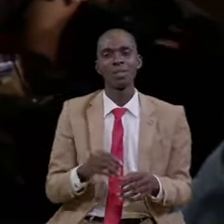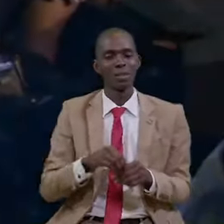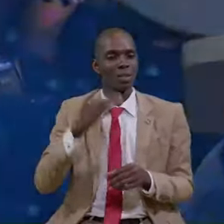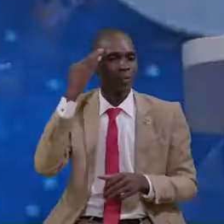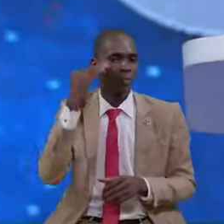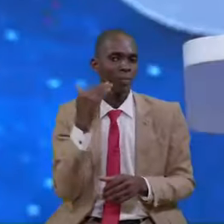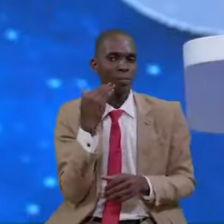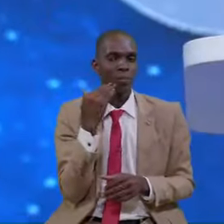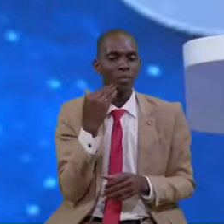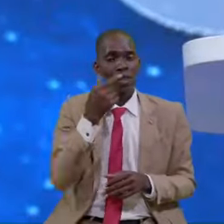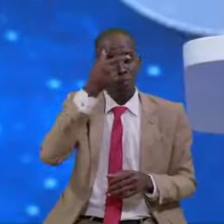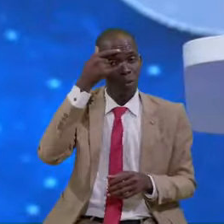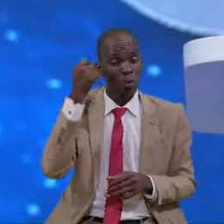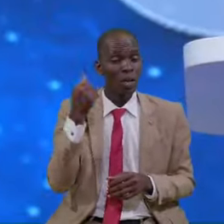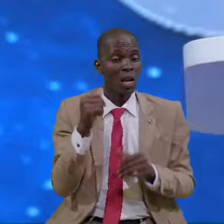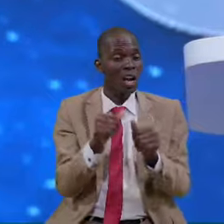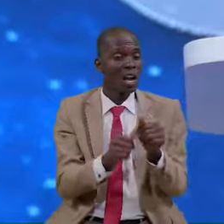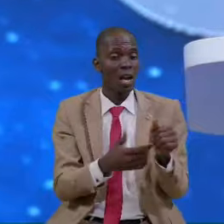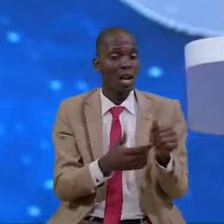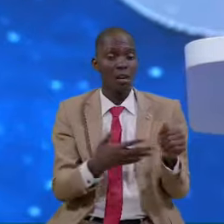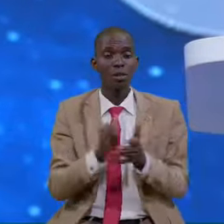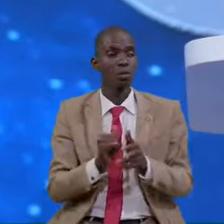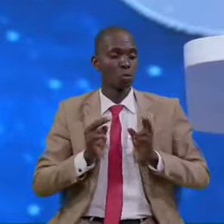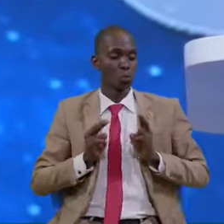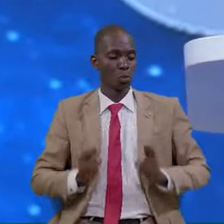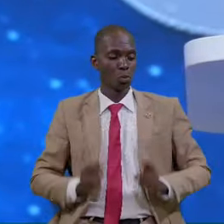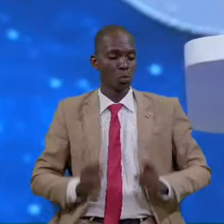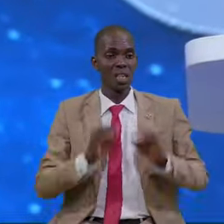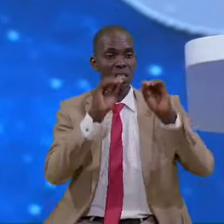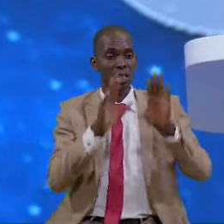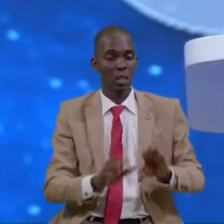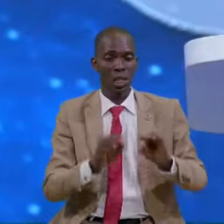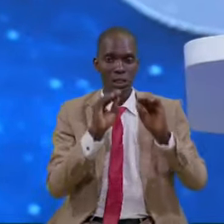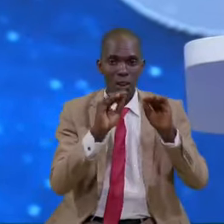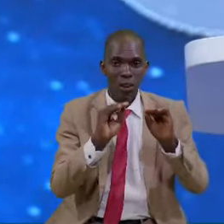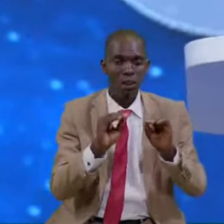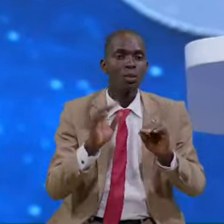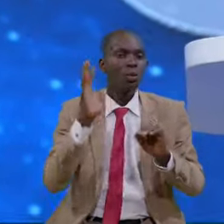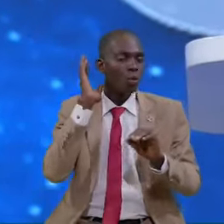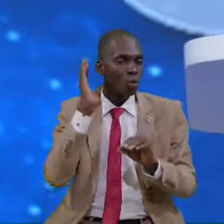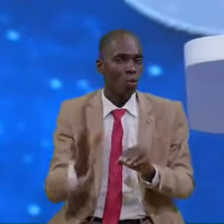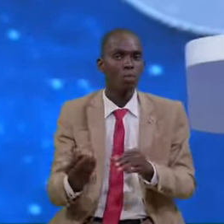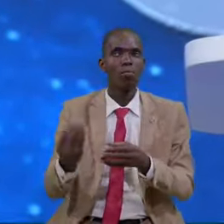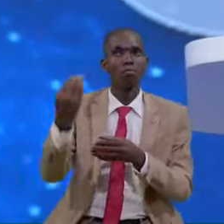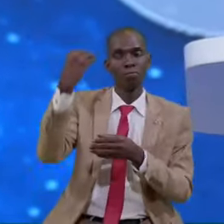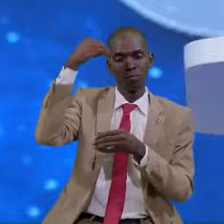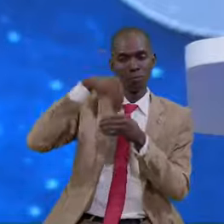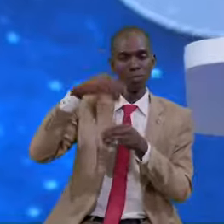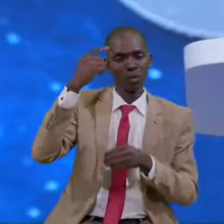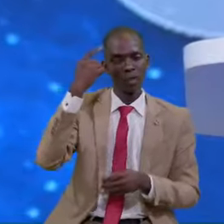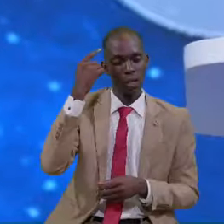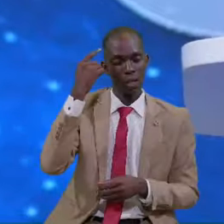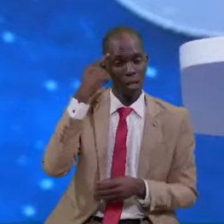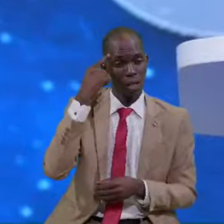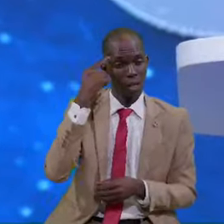everything the human teacher teaches us can only go to the the head speaks to the head